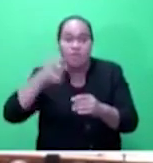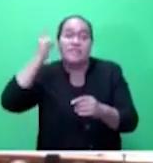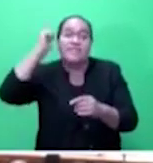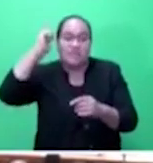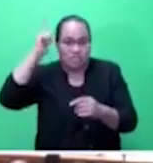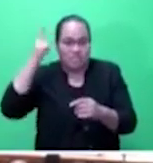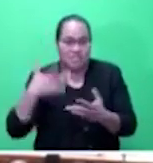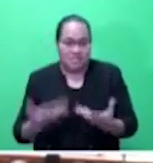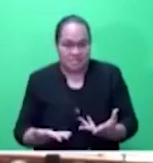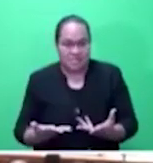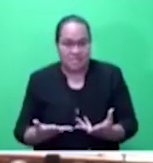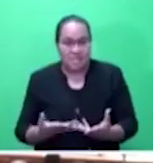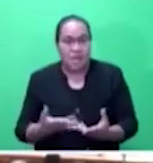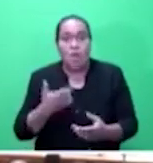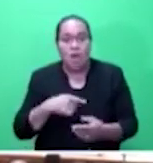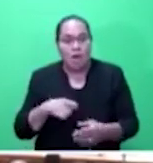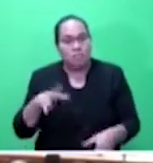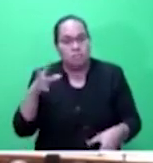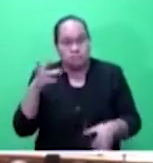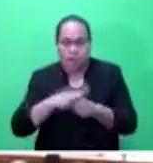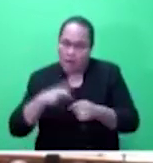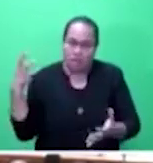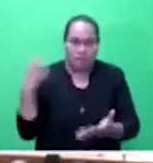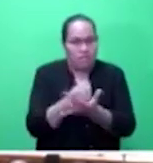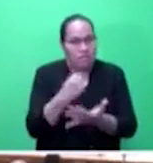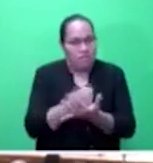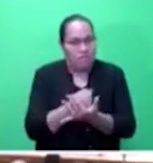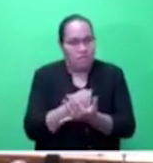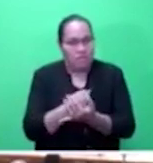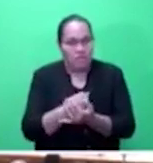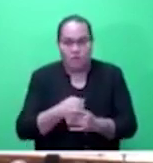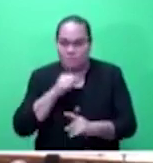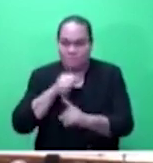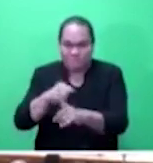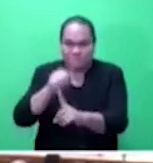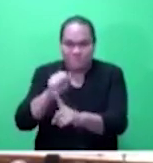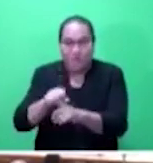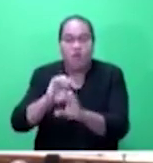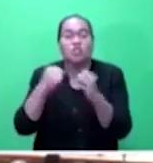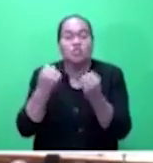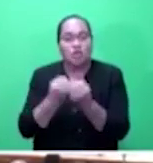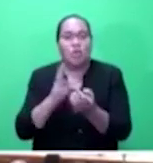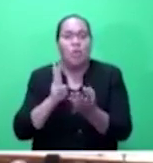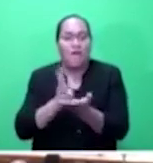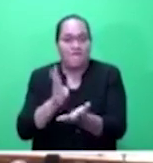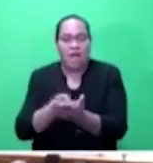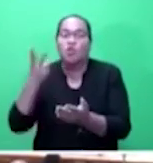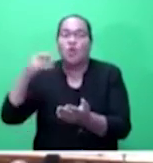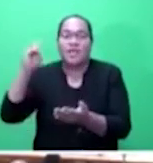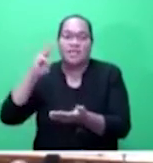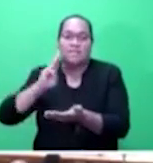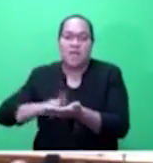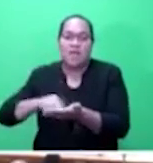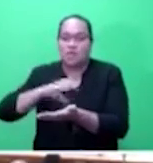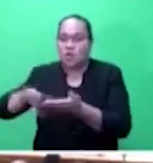total of teachers working in the country has been consolidated. And we're beefing up social welfare with another $20 million to cater for those